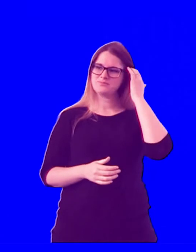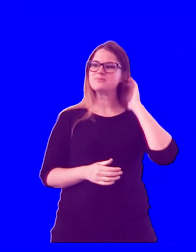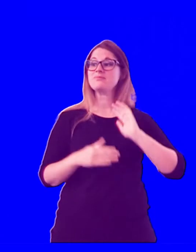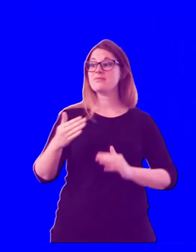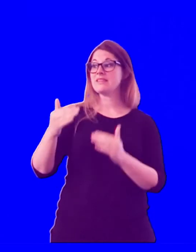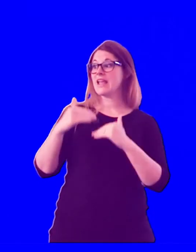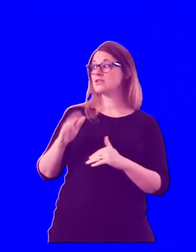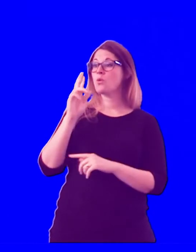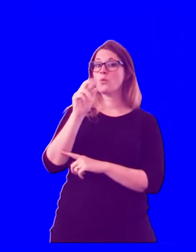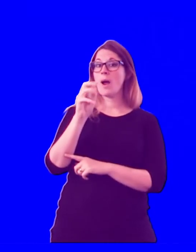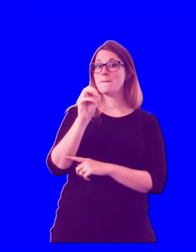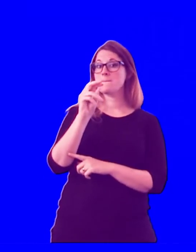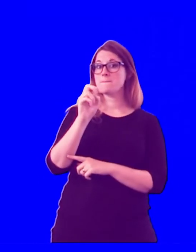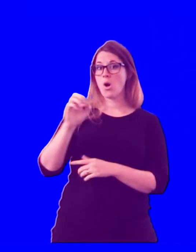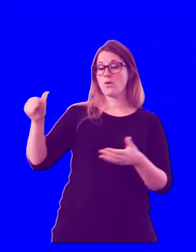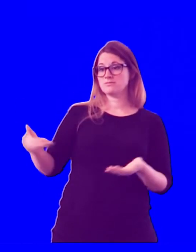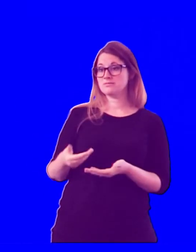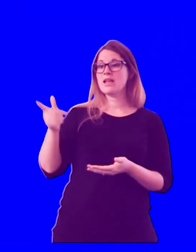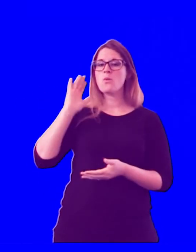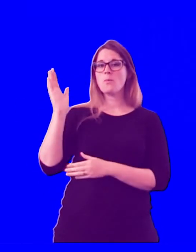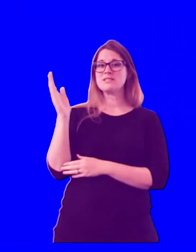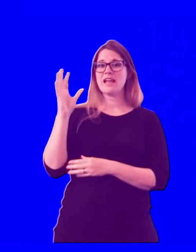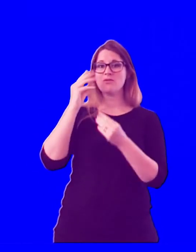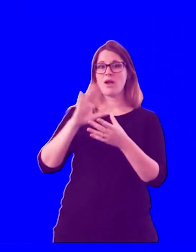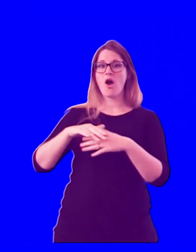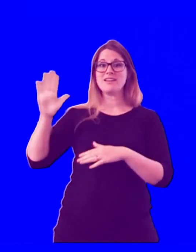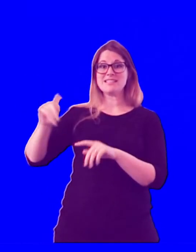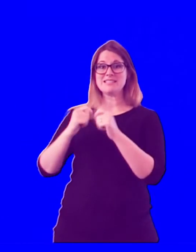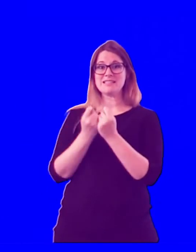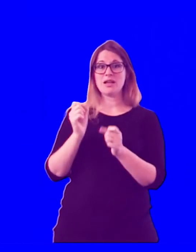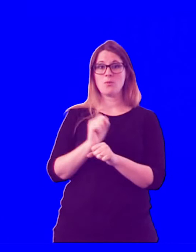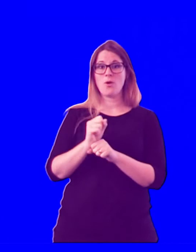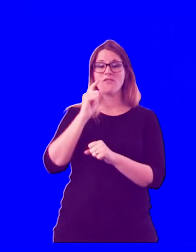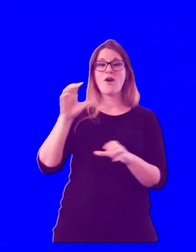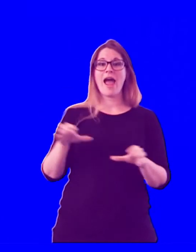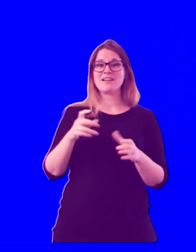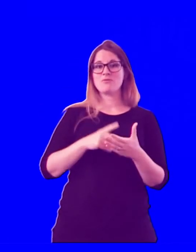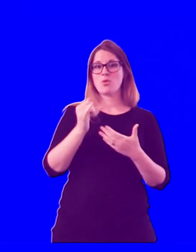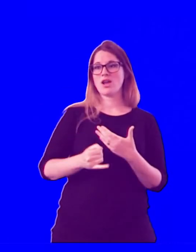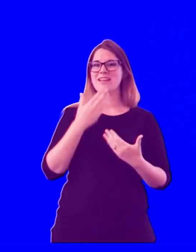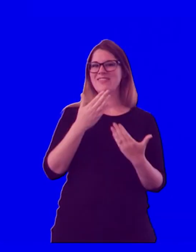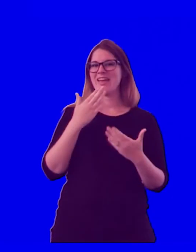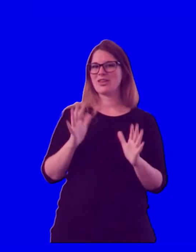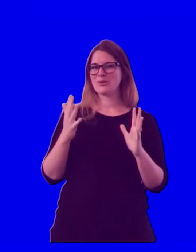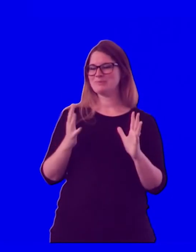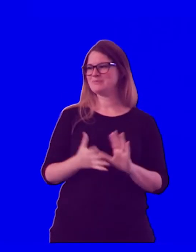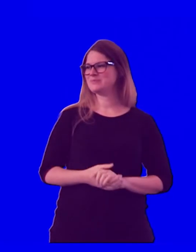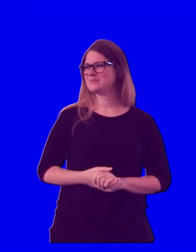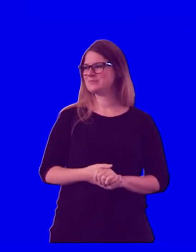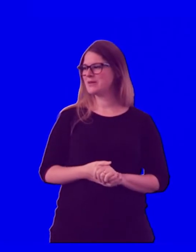introduce Ramon. He's going to be presenting information on his team's work for active projects. Thank you.